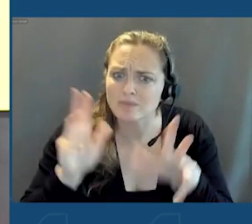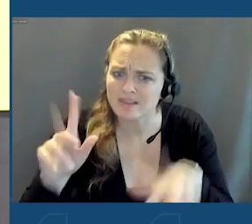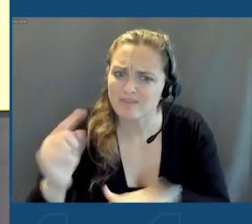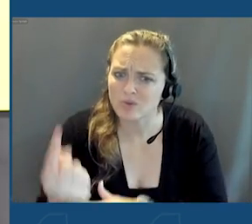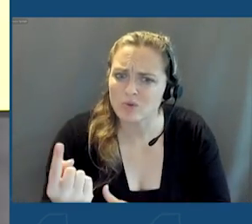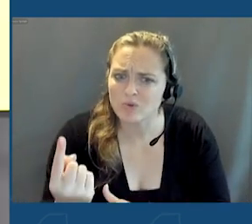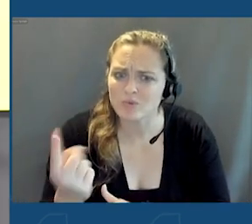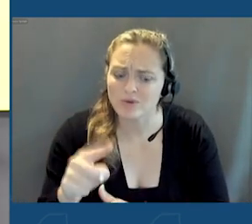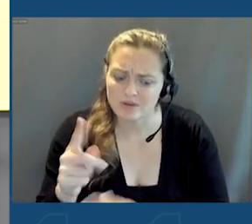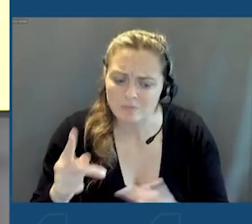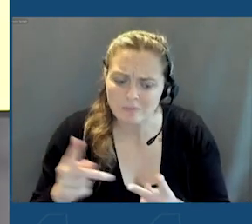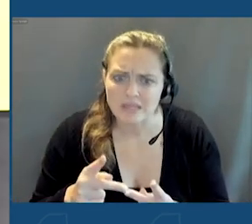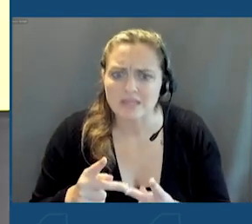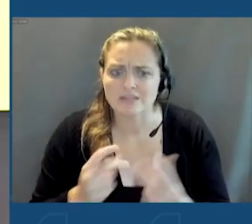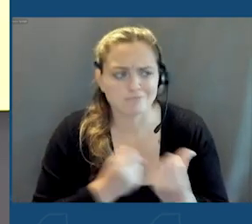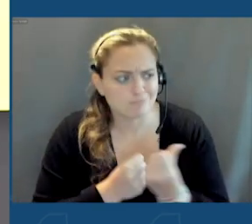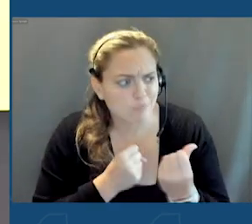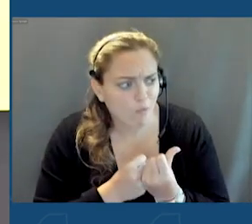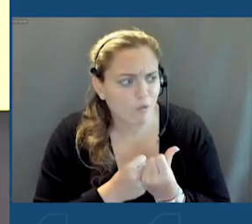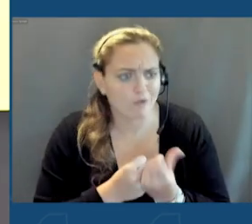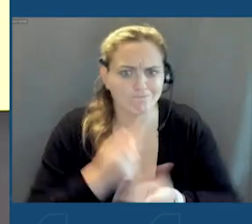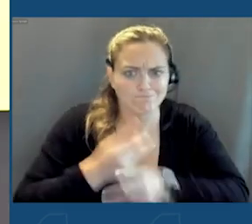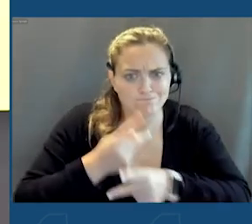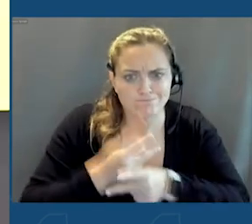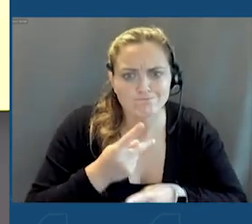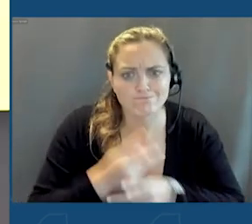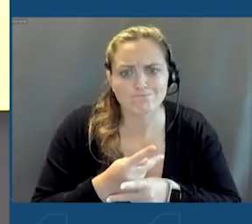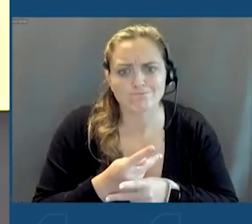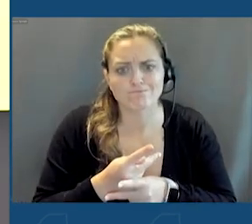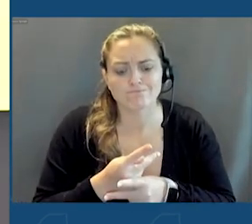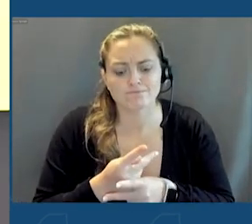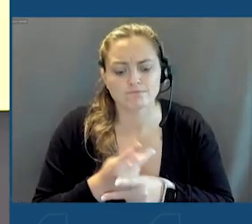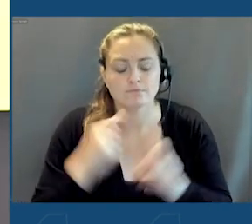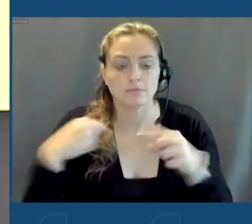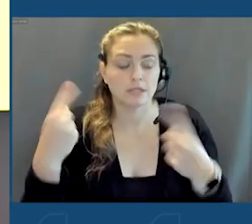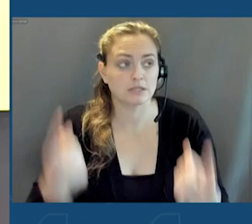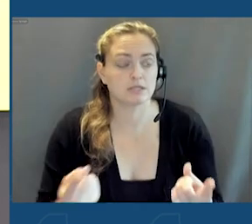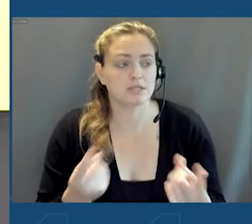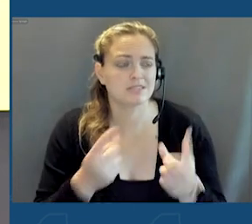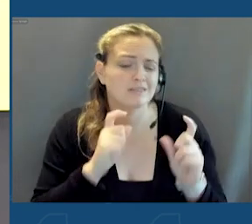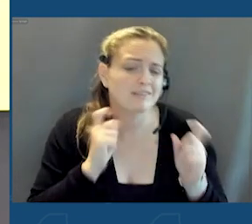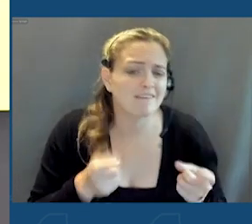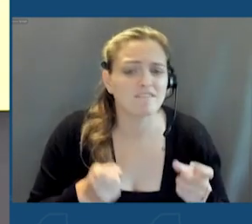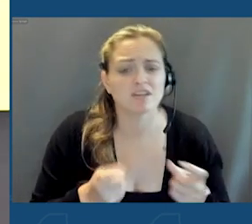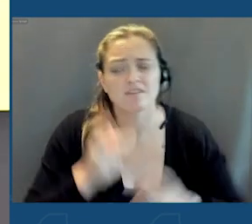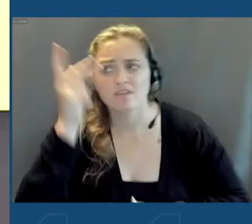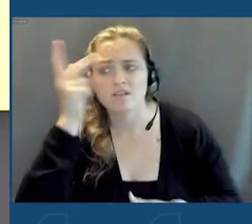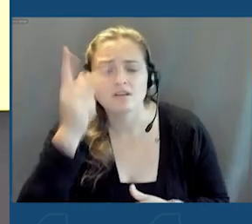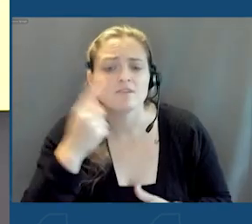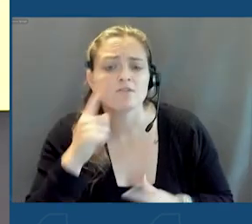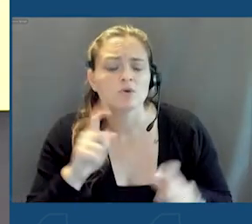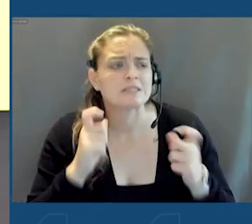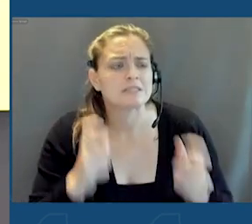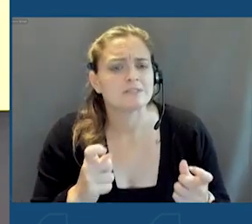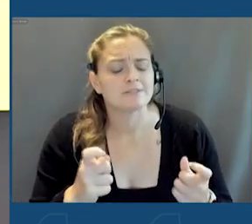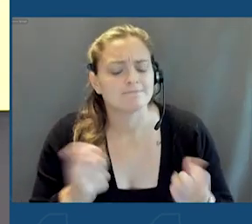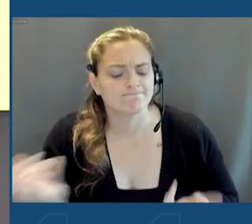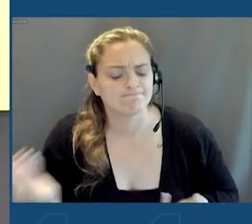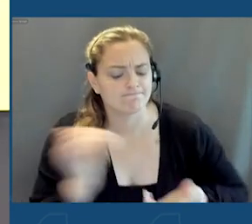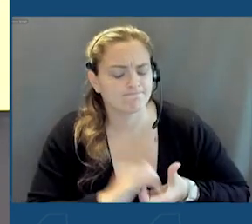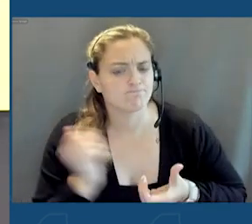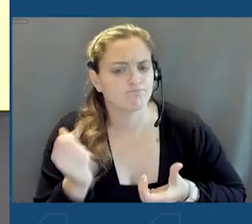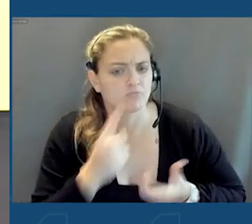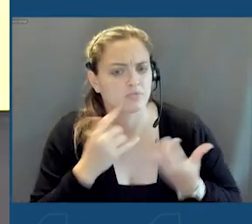need a place to support them and nurture them. And it has been that spirit of giving and that philosophy that has brought us all the way here